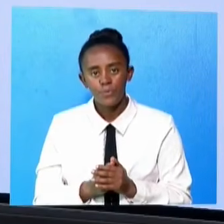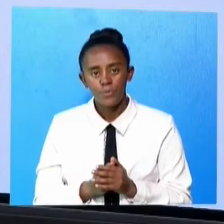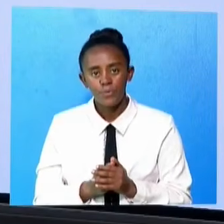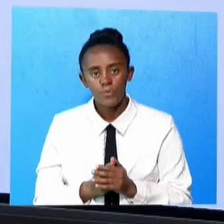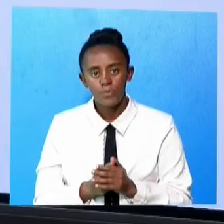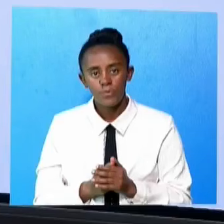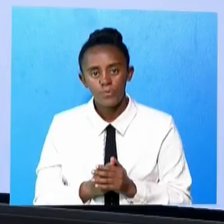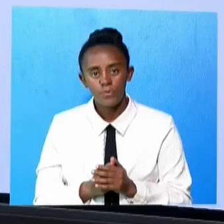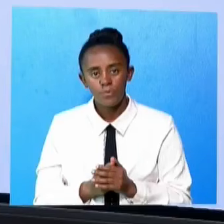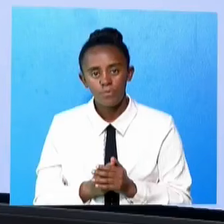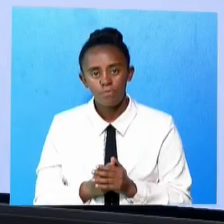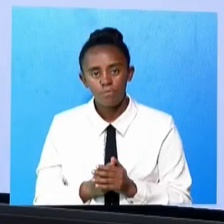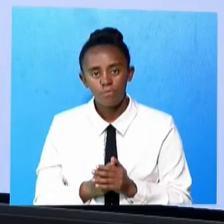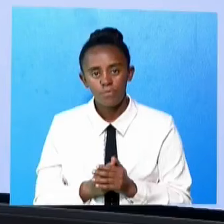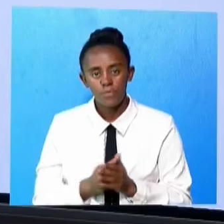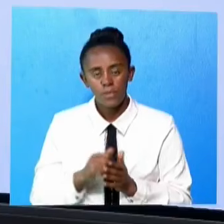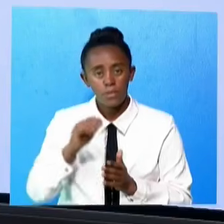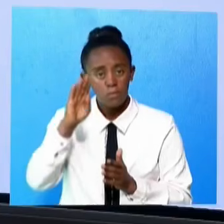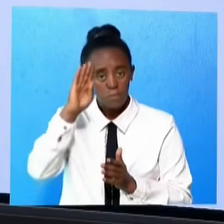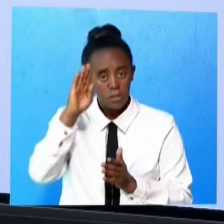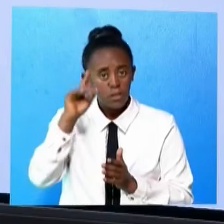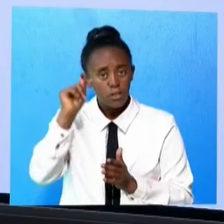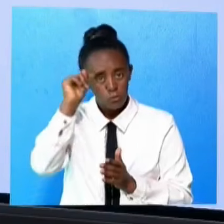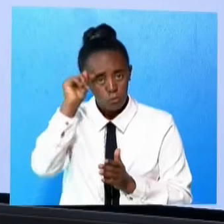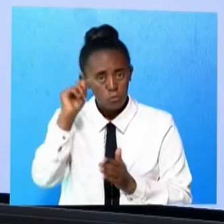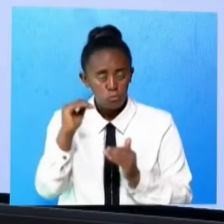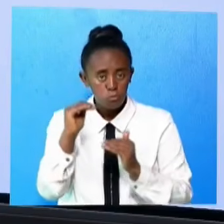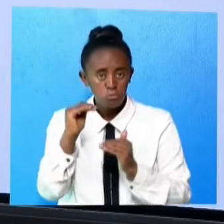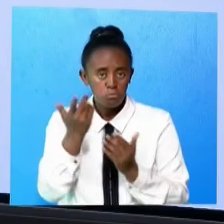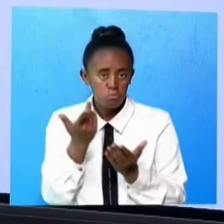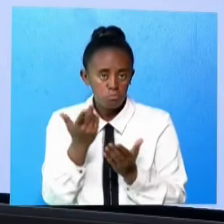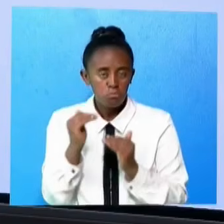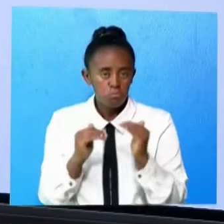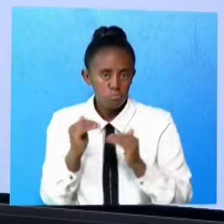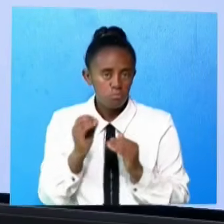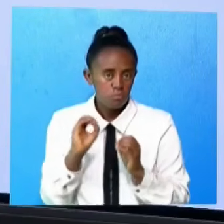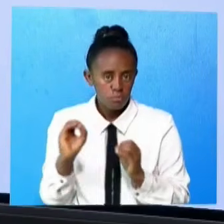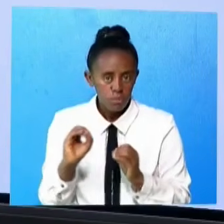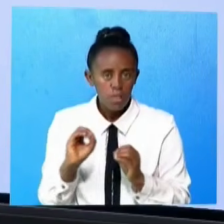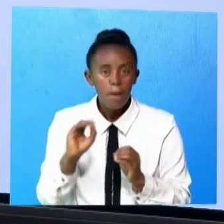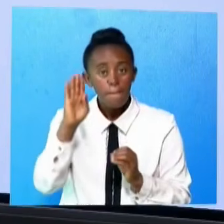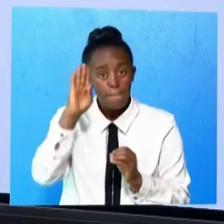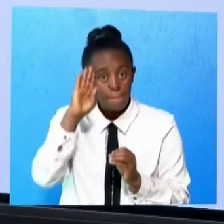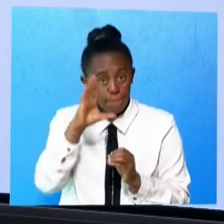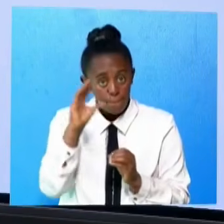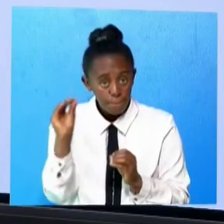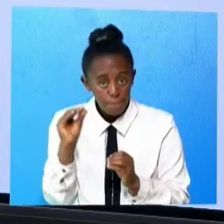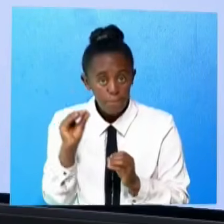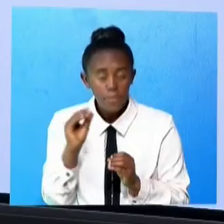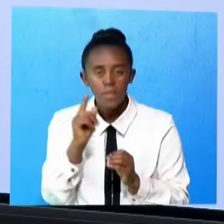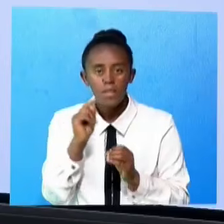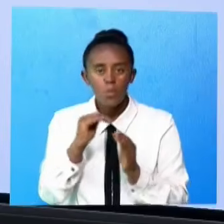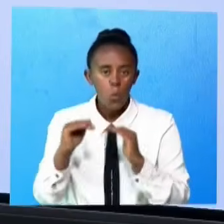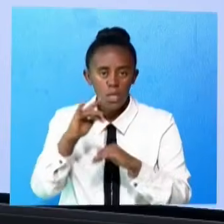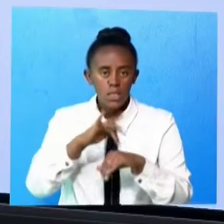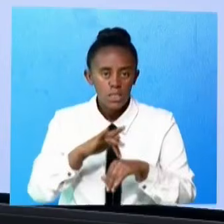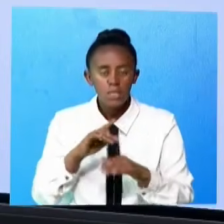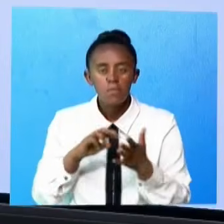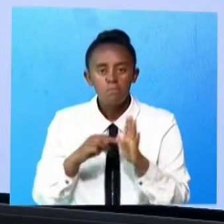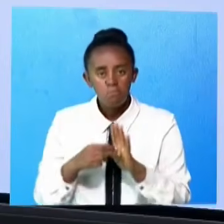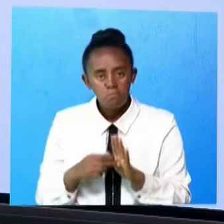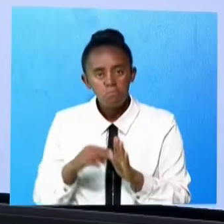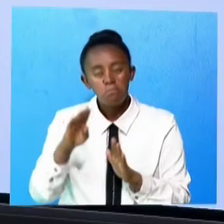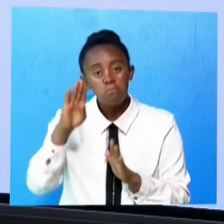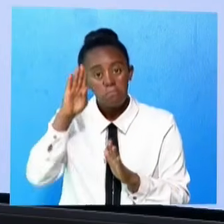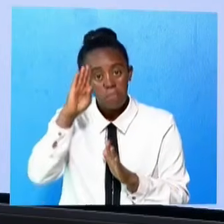Look now, Bakala is not as tall as Tasfu. Bakala is taller than Kasu. Bakala is not is taller than Kasu, mean that is